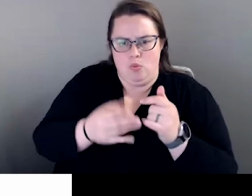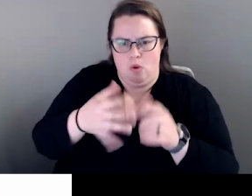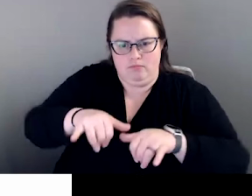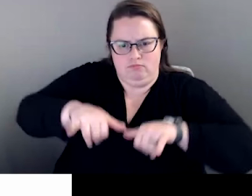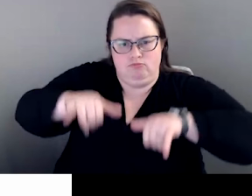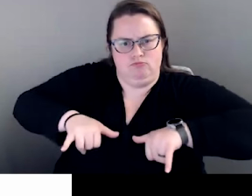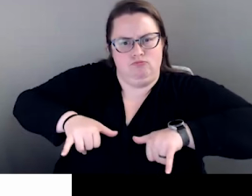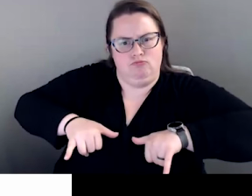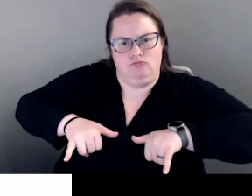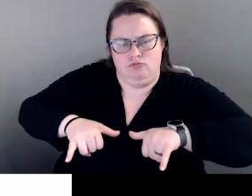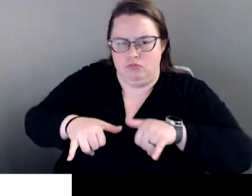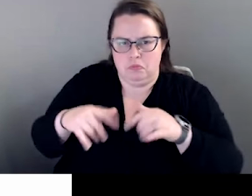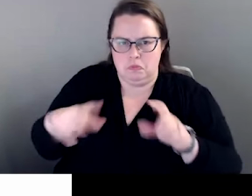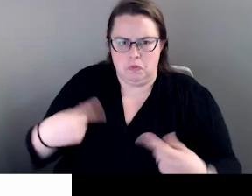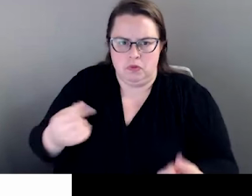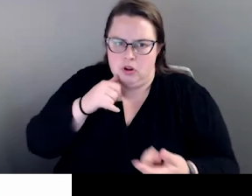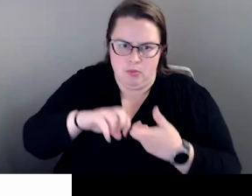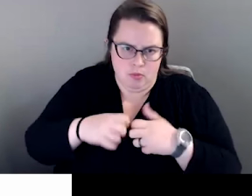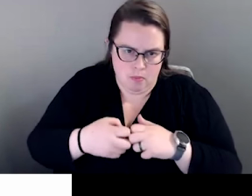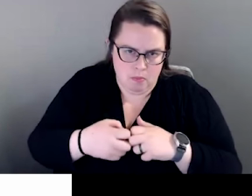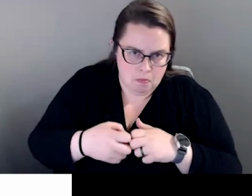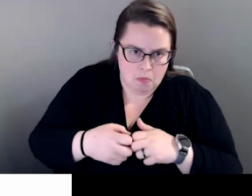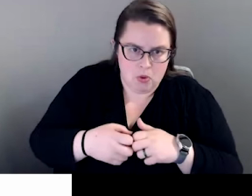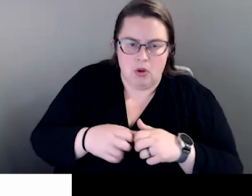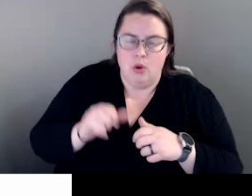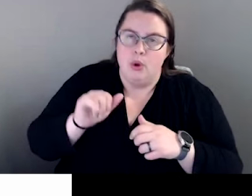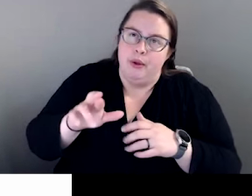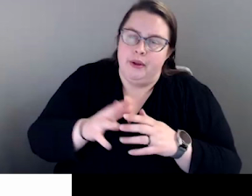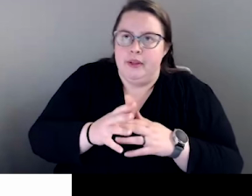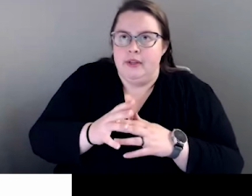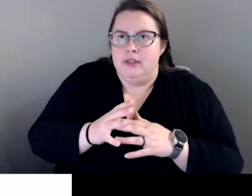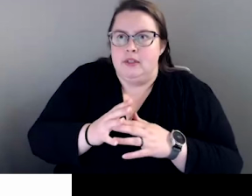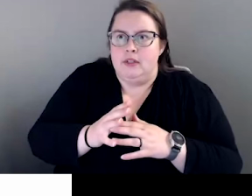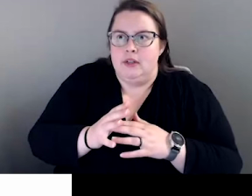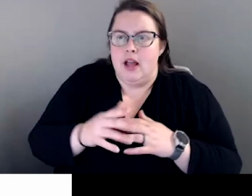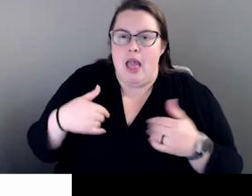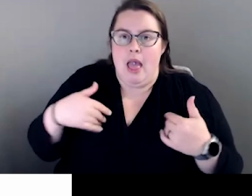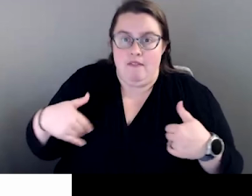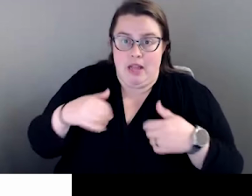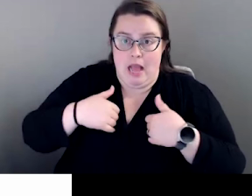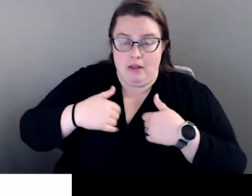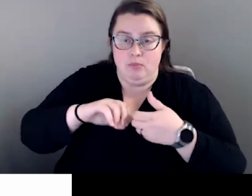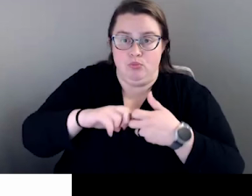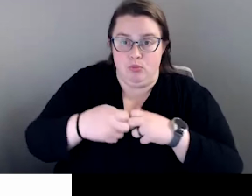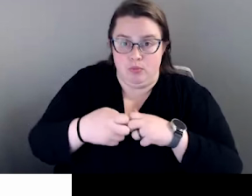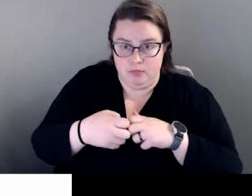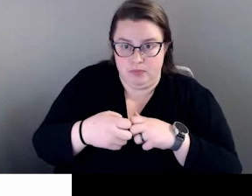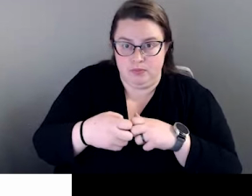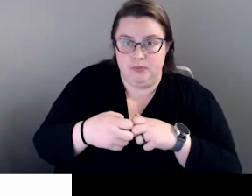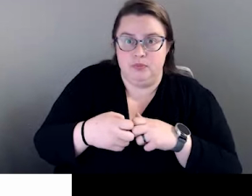stay in class together. Or I'll say it this way, I haven't had issues where